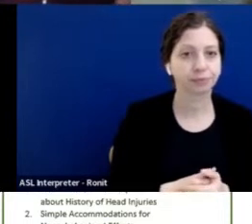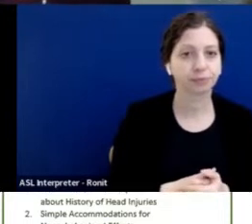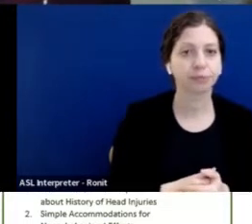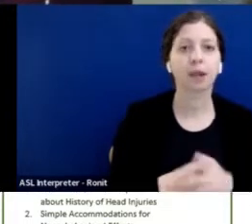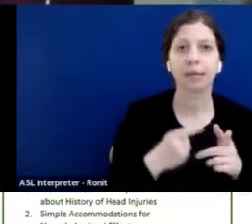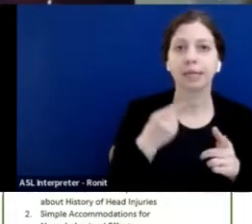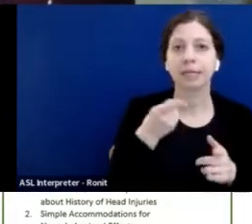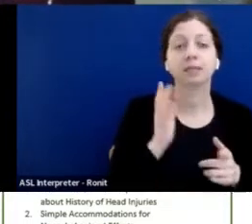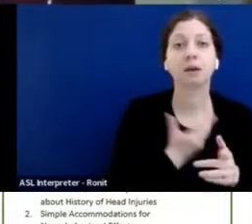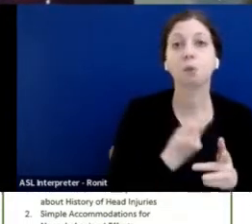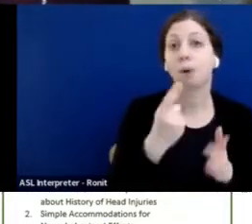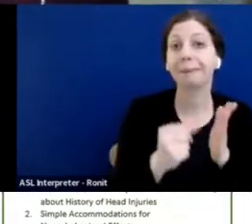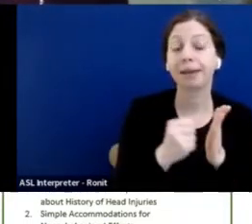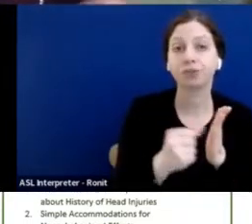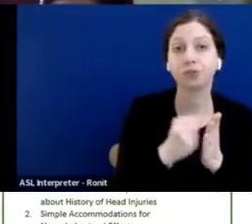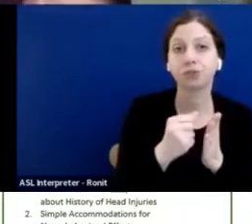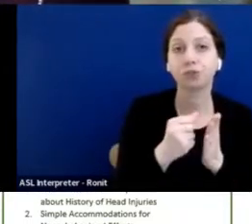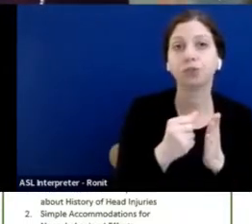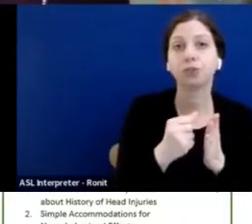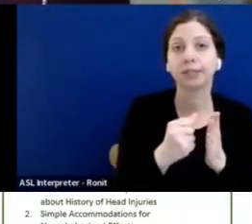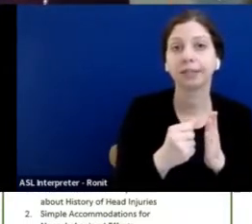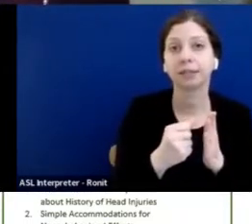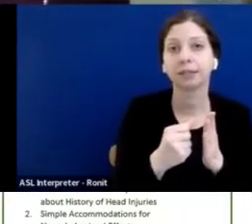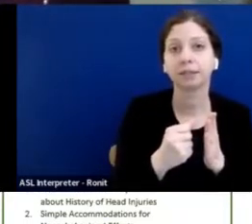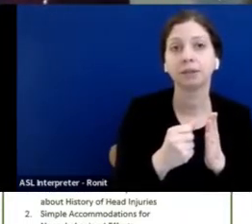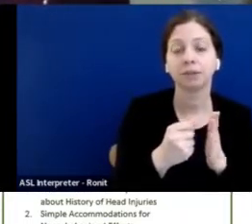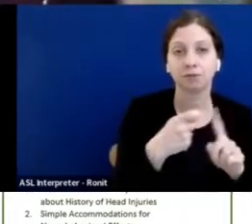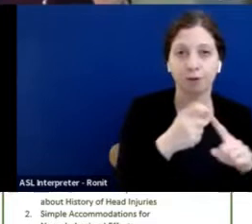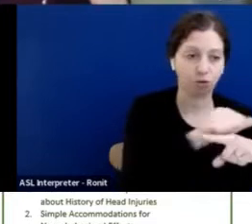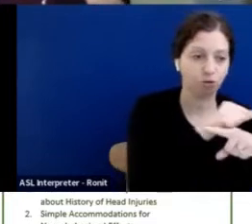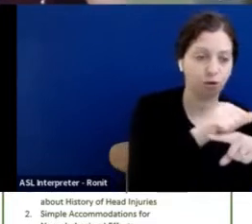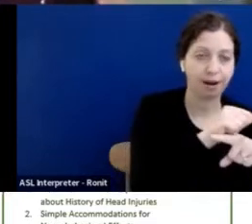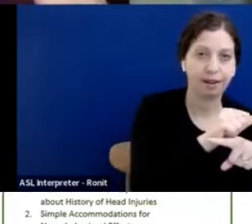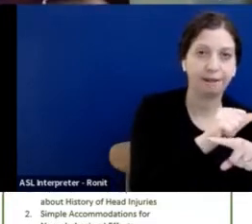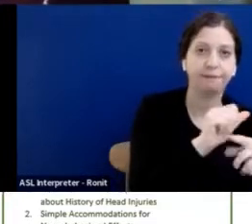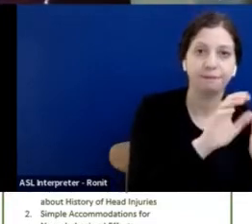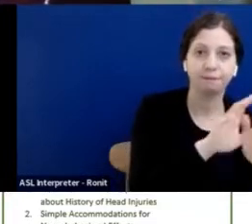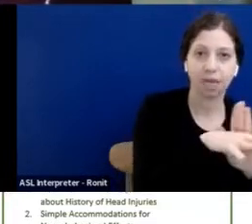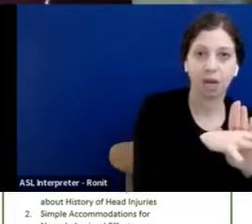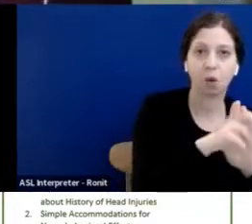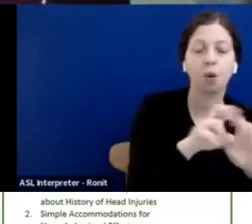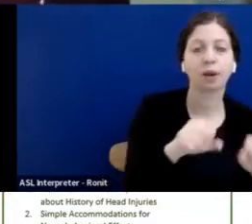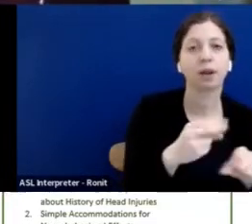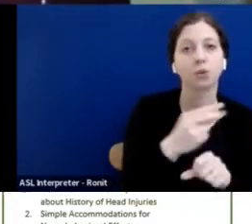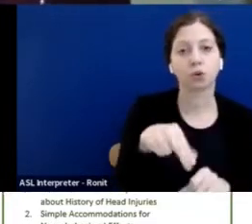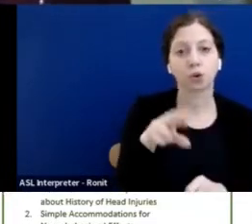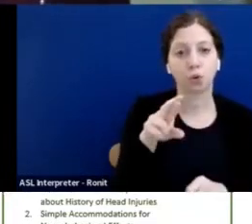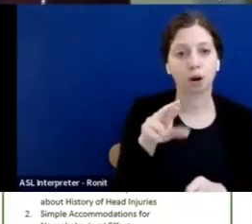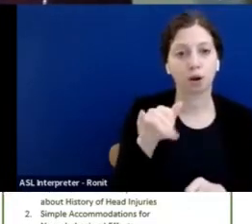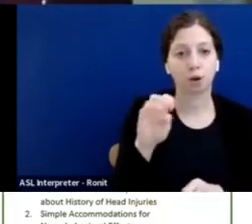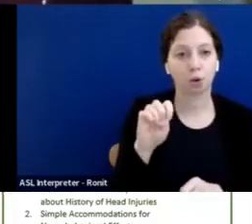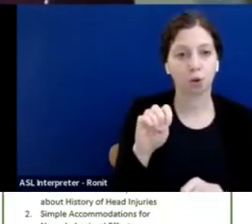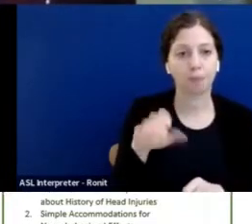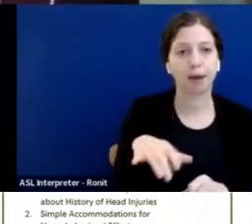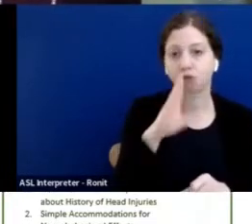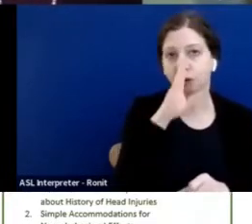This is our one-pager that leads from the training video, or you could use the QR code at the bottom. It goes directly to our